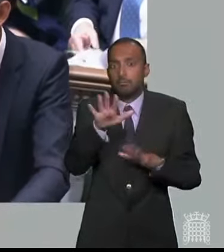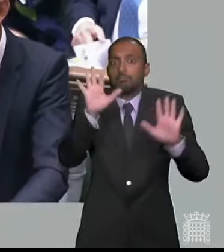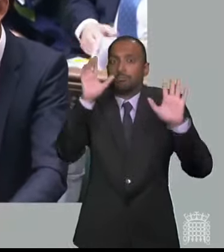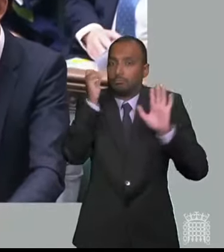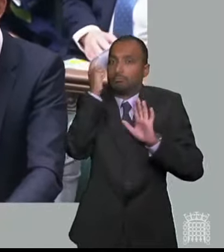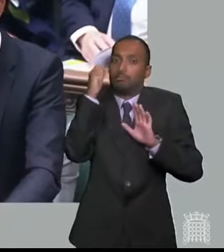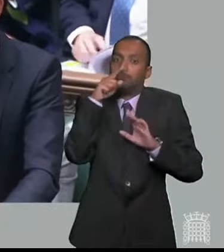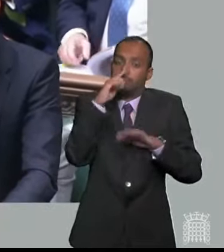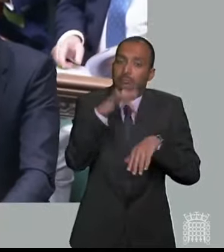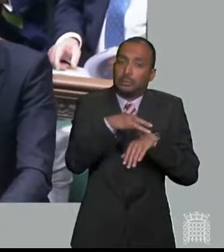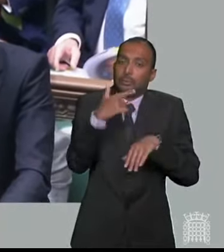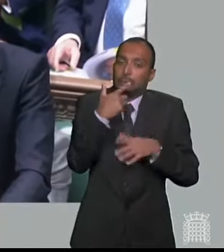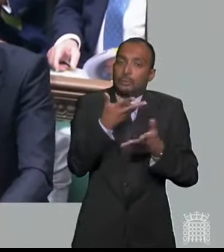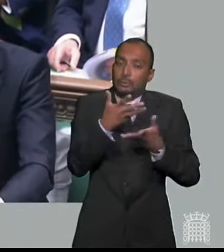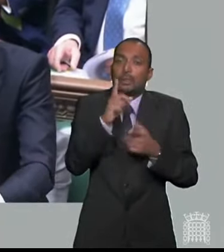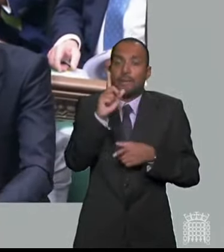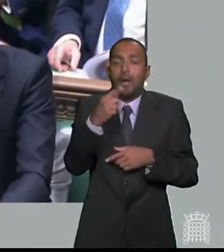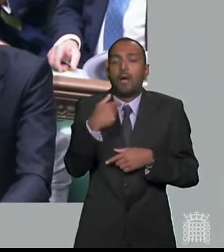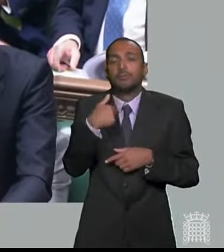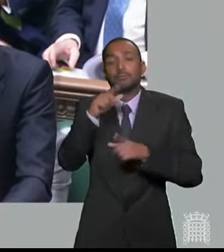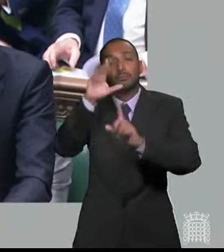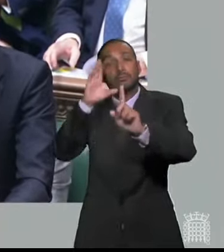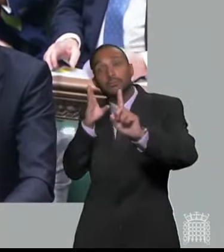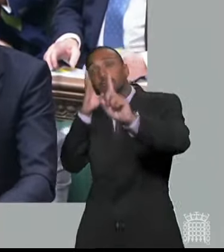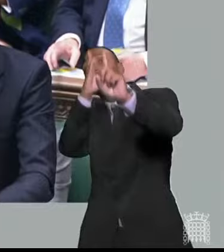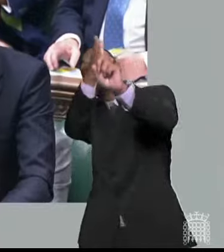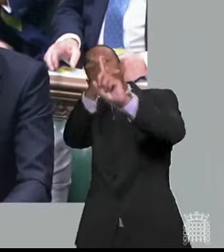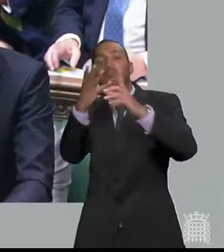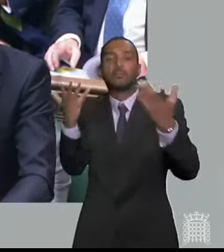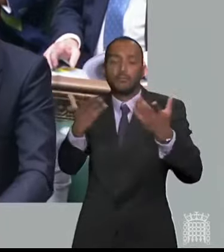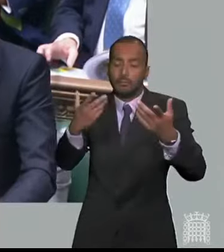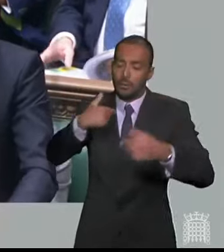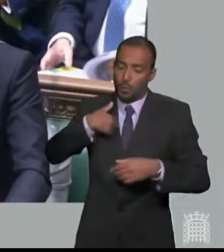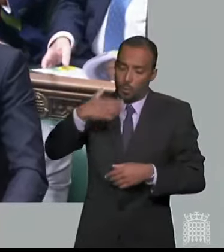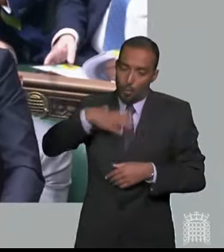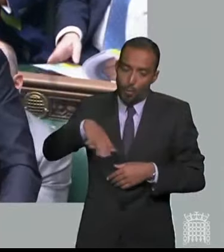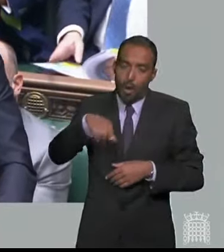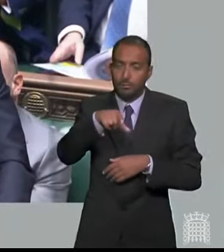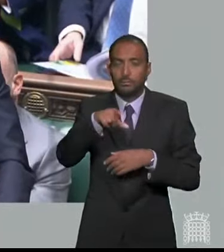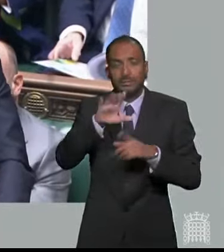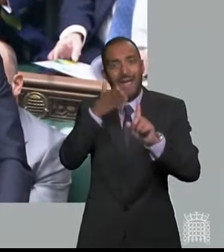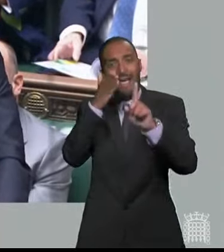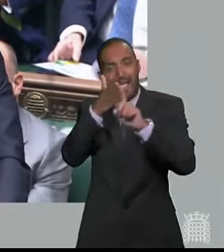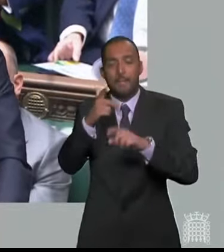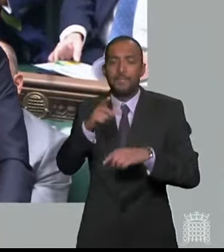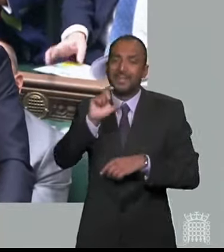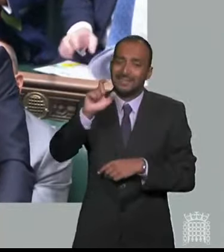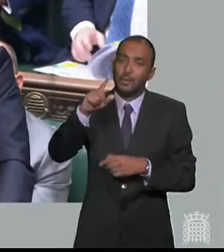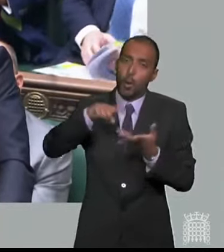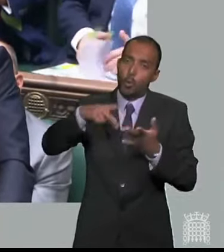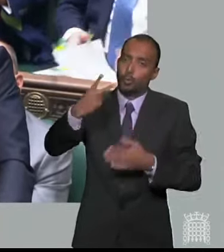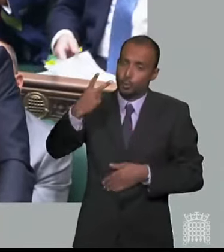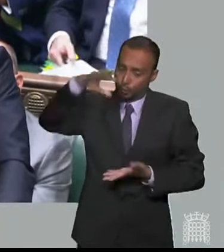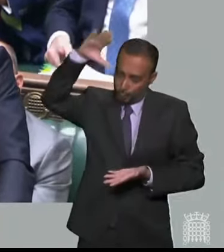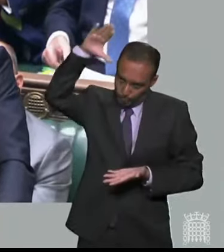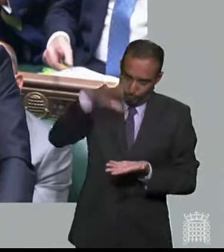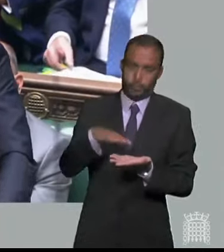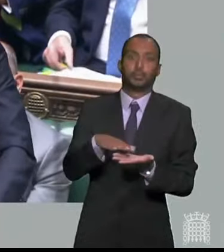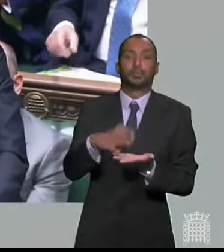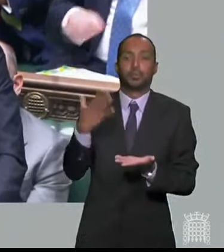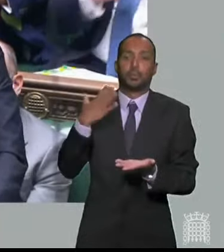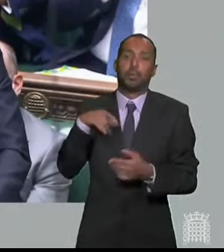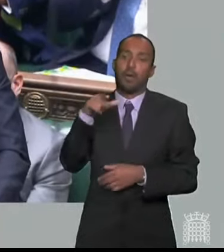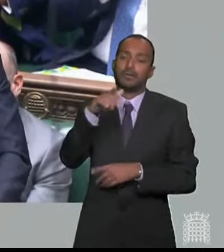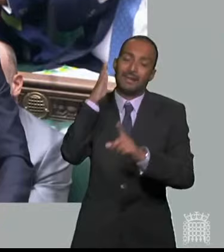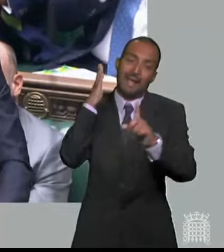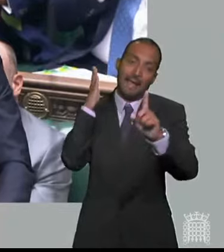do share the ambition of securing a decarbonised, sustainable and competitive future for the industry in this country. And